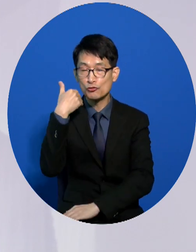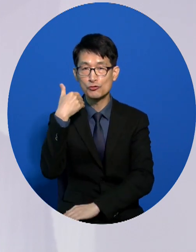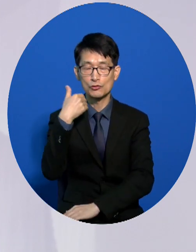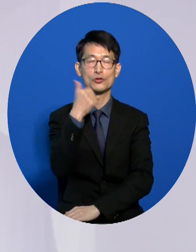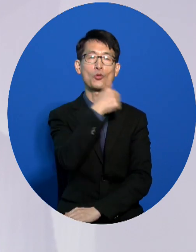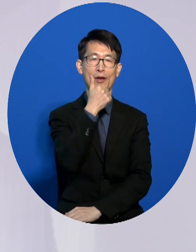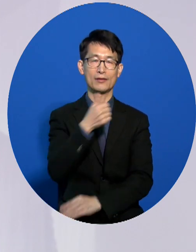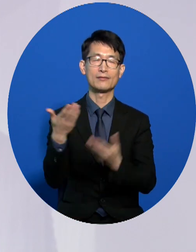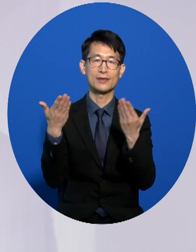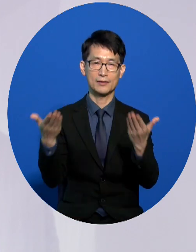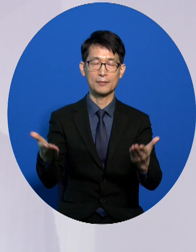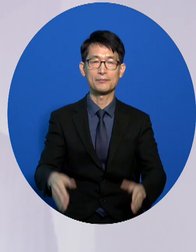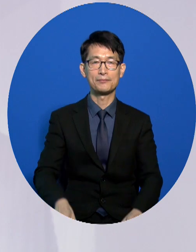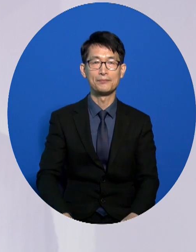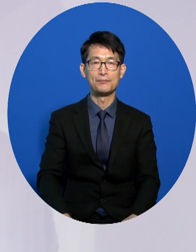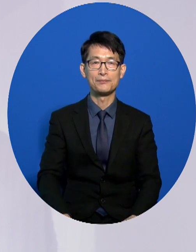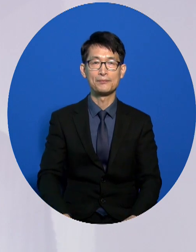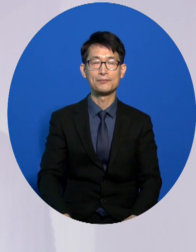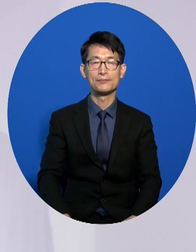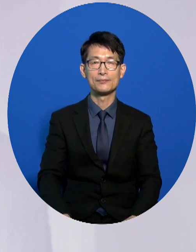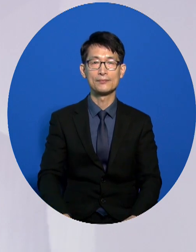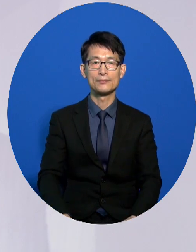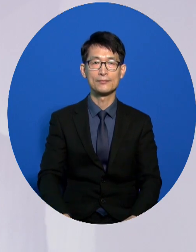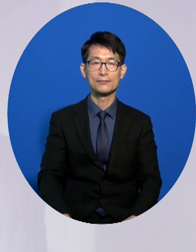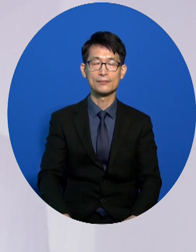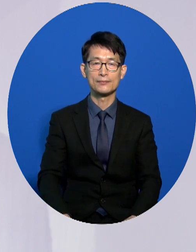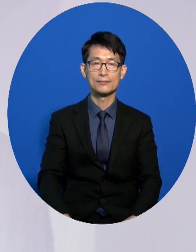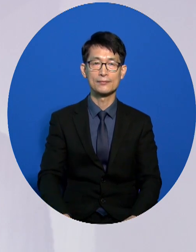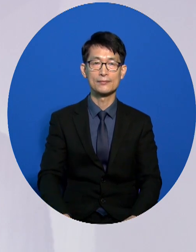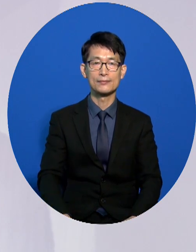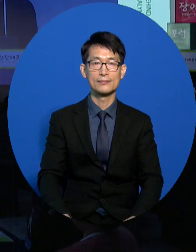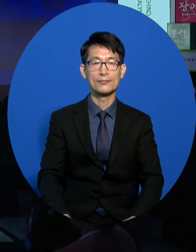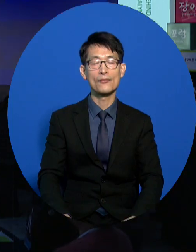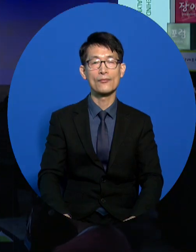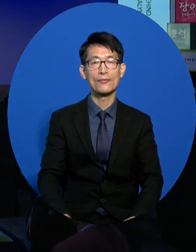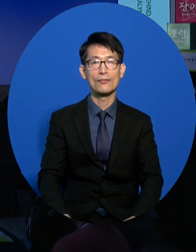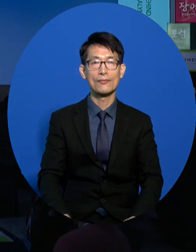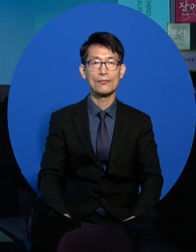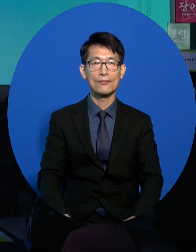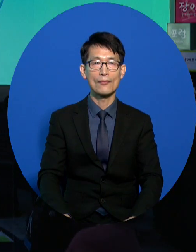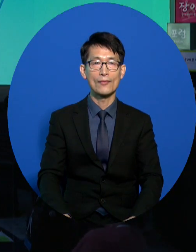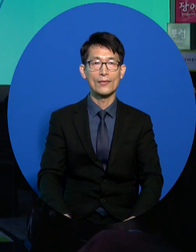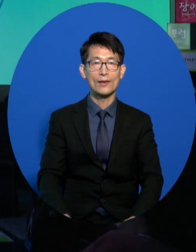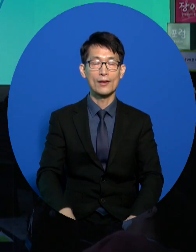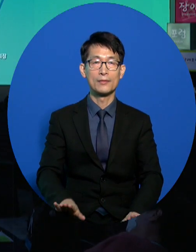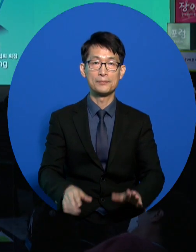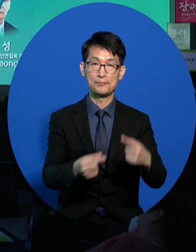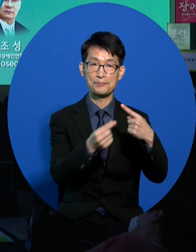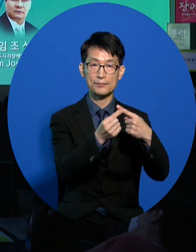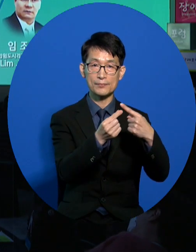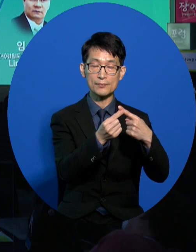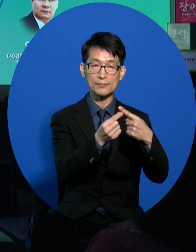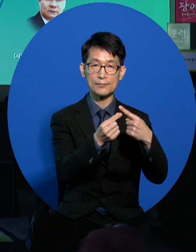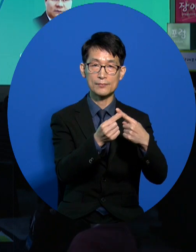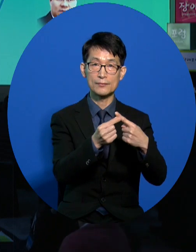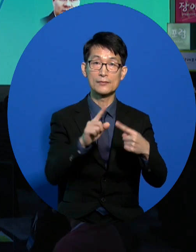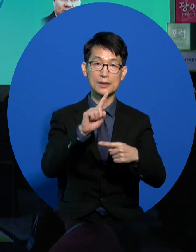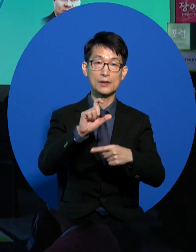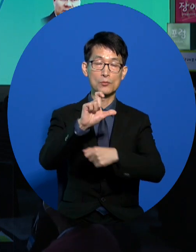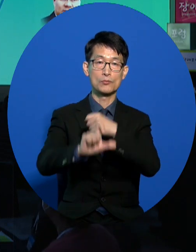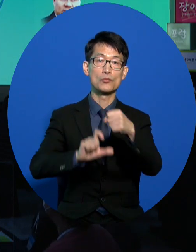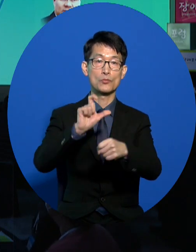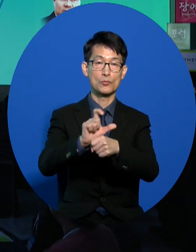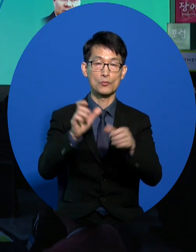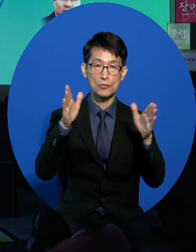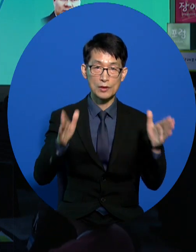the society. Let me introduce the 4 panelists that we invited here today. First of all, for the